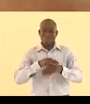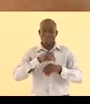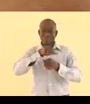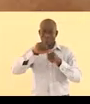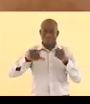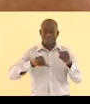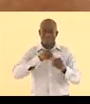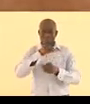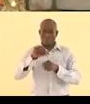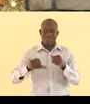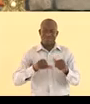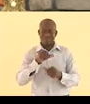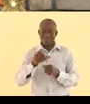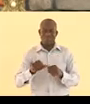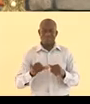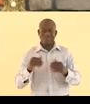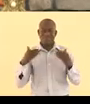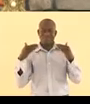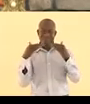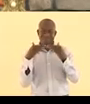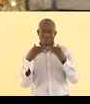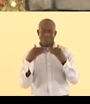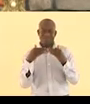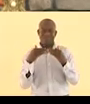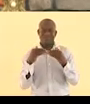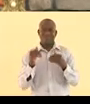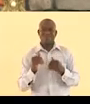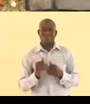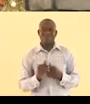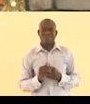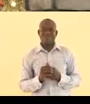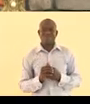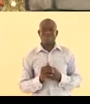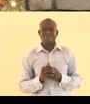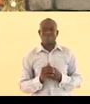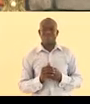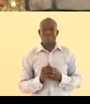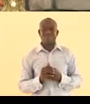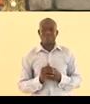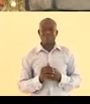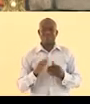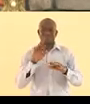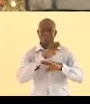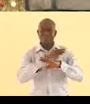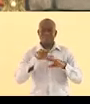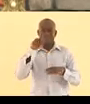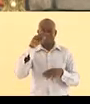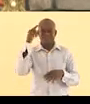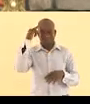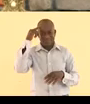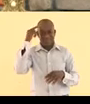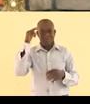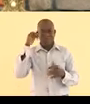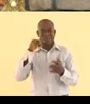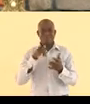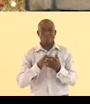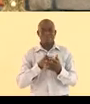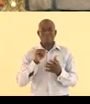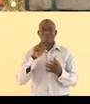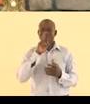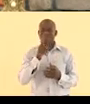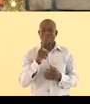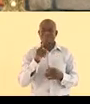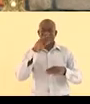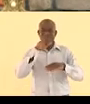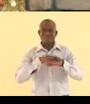I'm saying social. Don't you think if it is true on the biological level, don't you think it's true on the social level? Don't you think it is true on